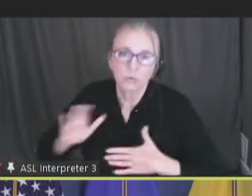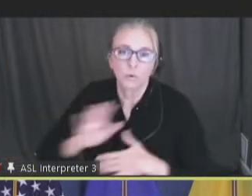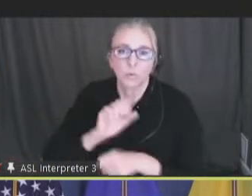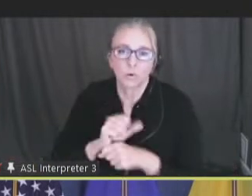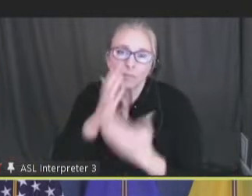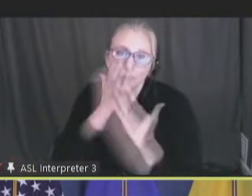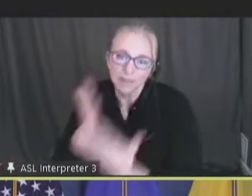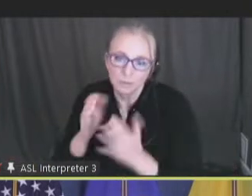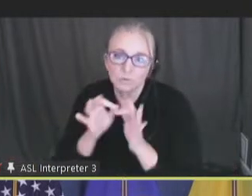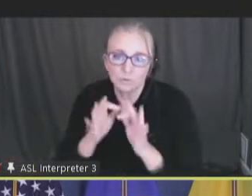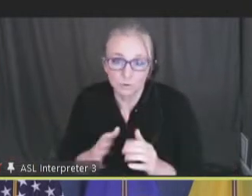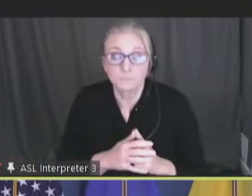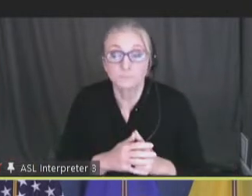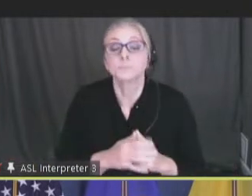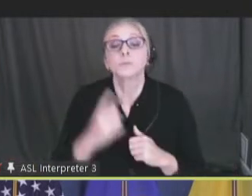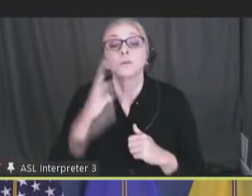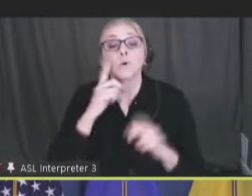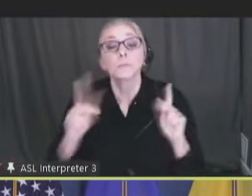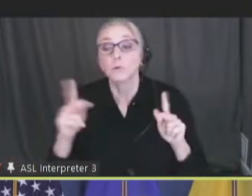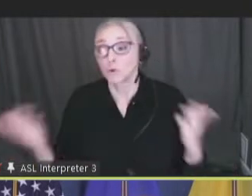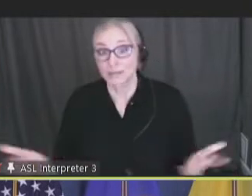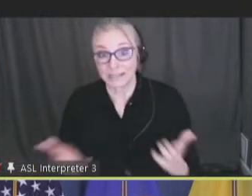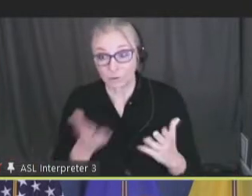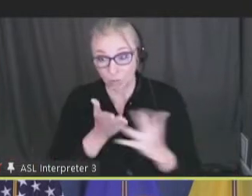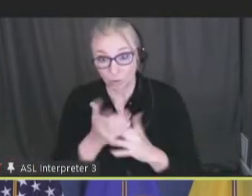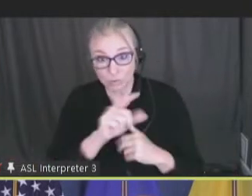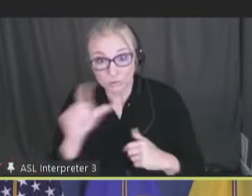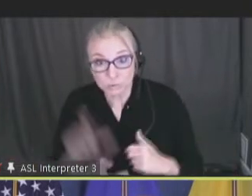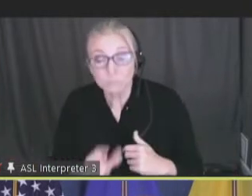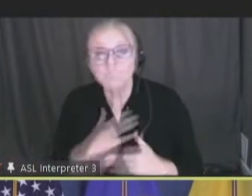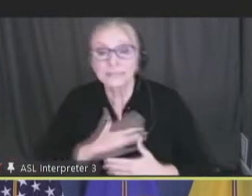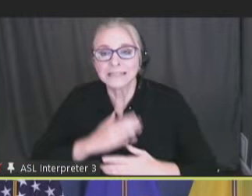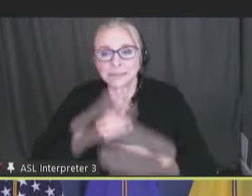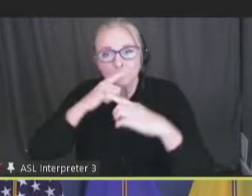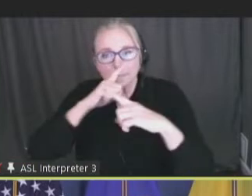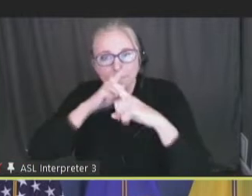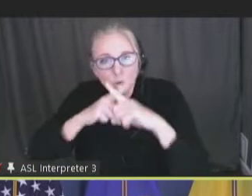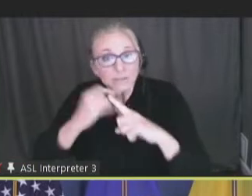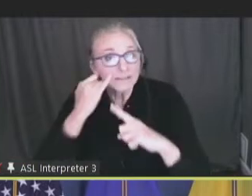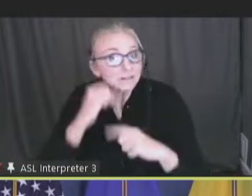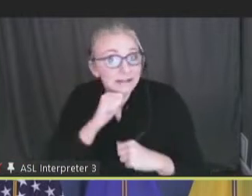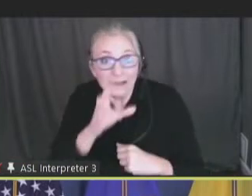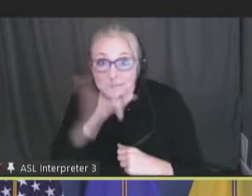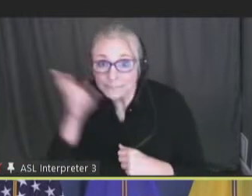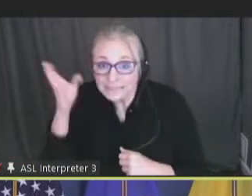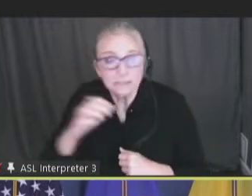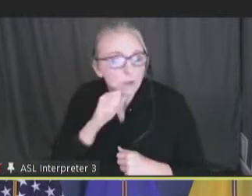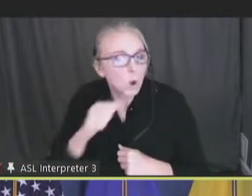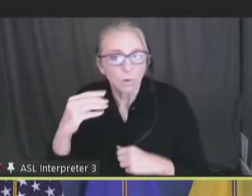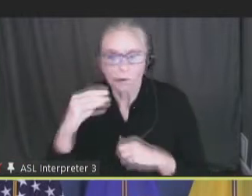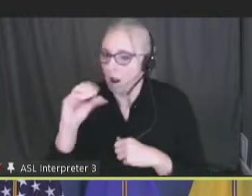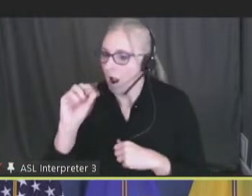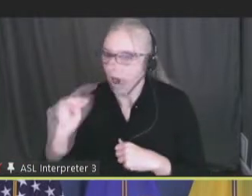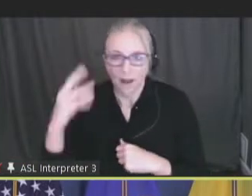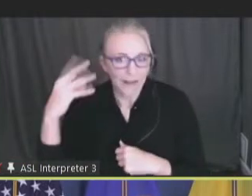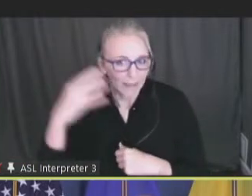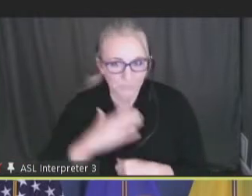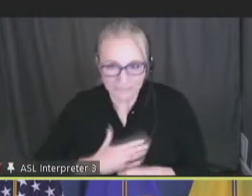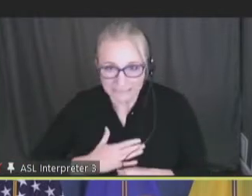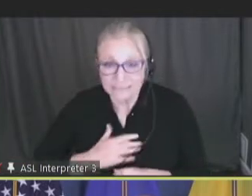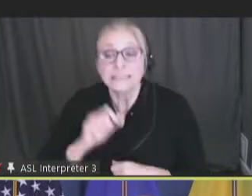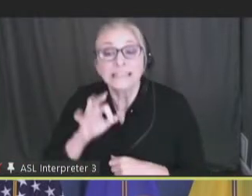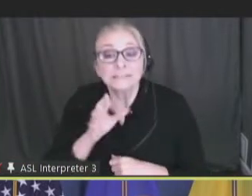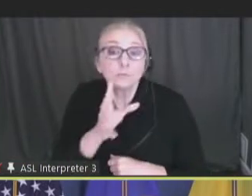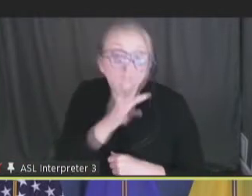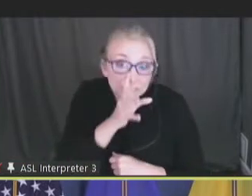For our virtual participants, please remember to mute yourself when not speaking and please don't use your camera unless you're presenting, asking